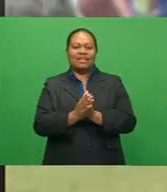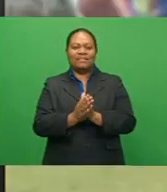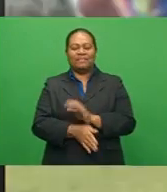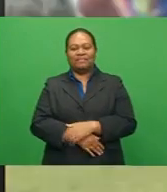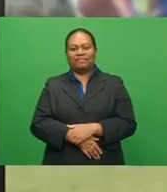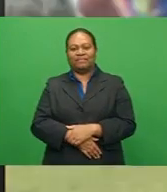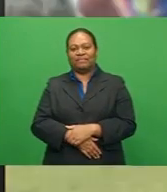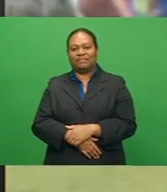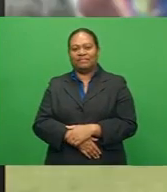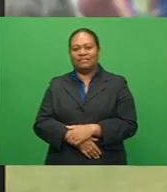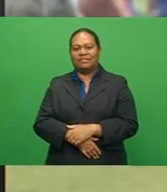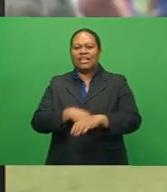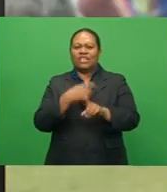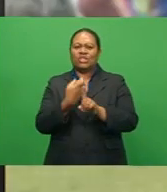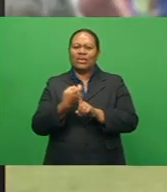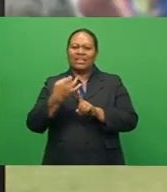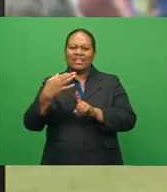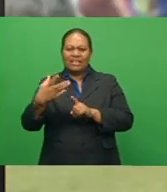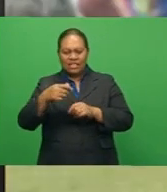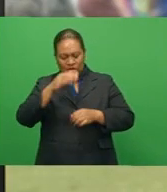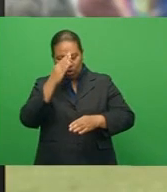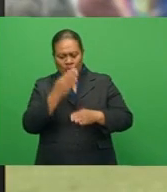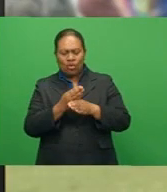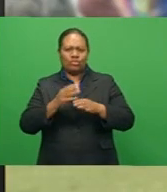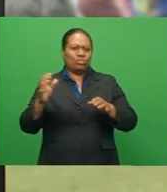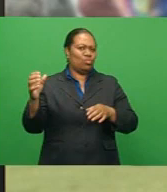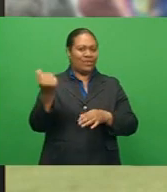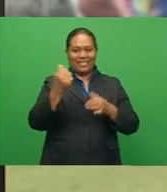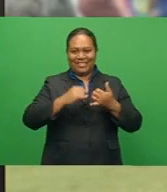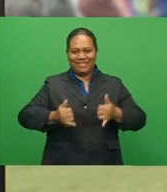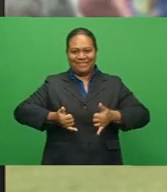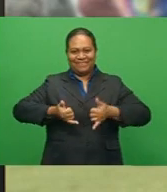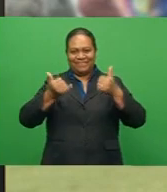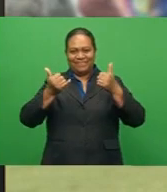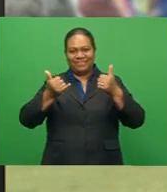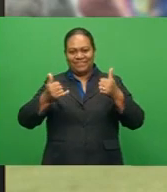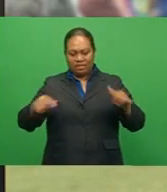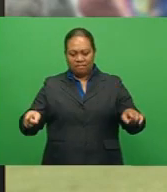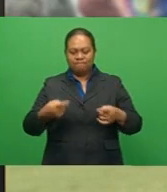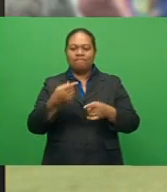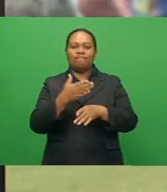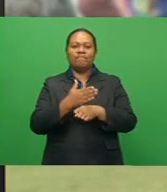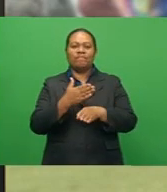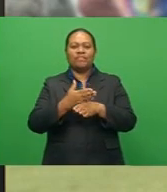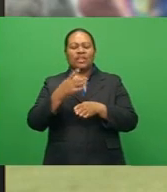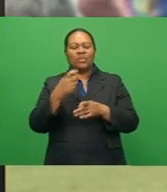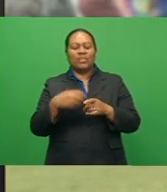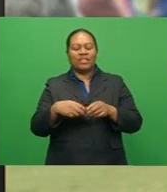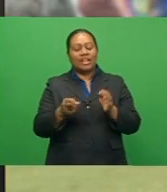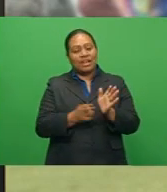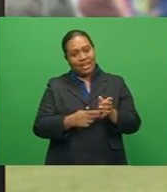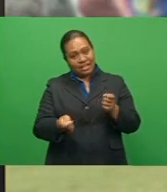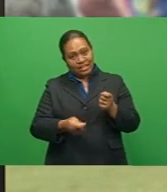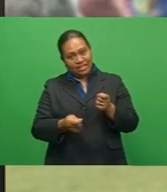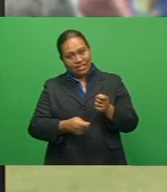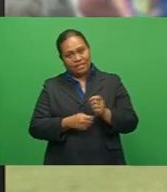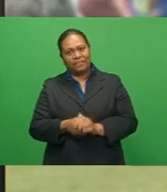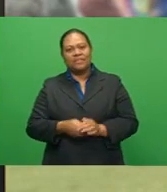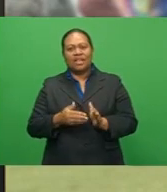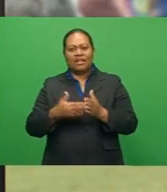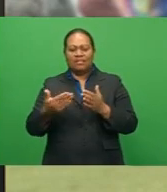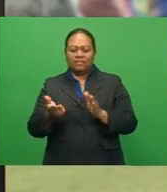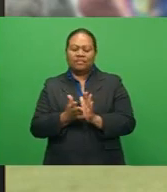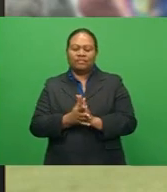week. Kenny Douglas hopes to win a Skipper Cup title in his career with Naita Siri Rugby, heading into the semi-finals